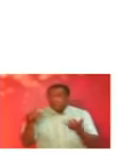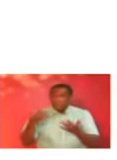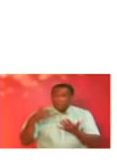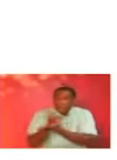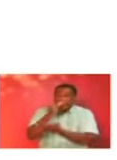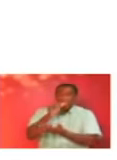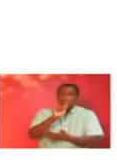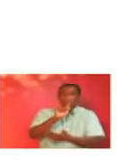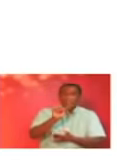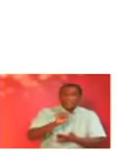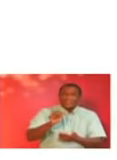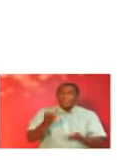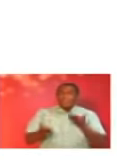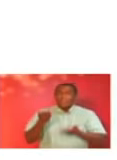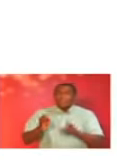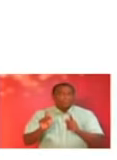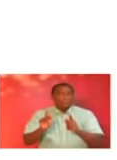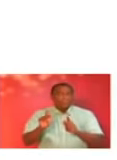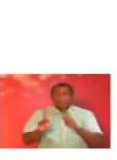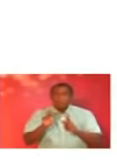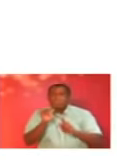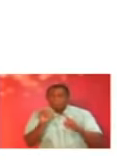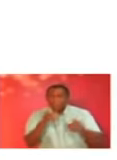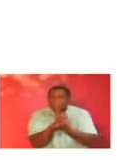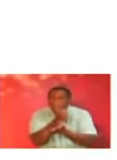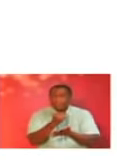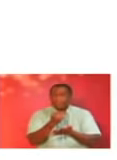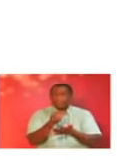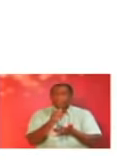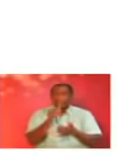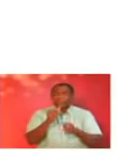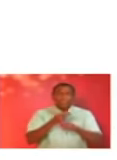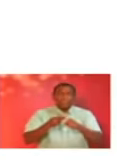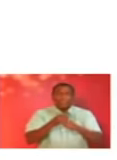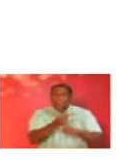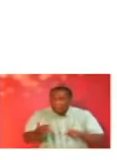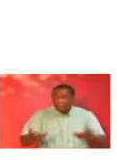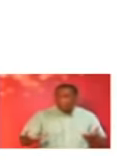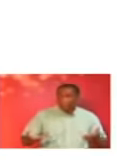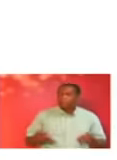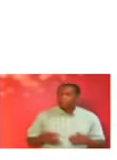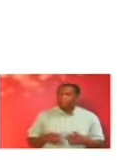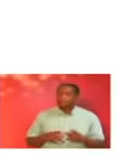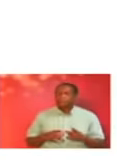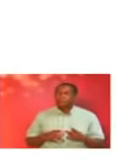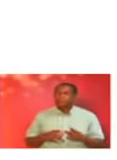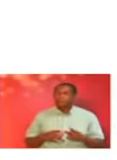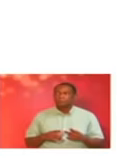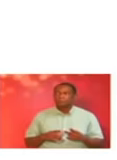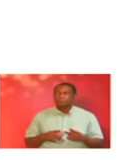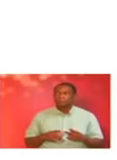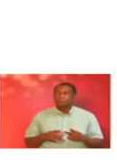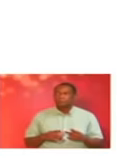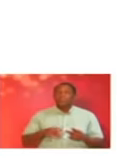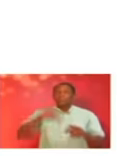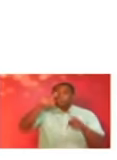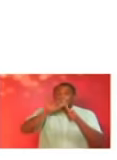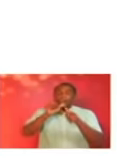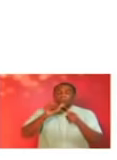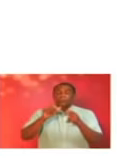here? And the second question is, when the retail sector was called out to be vaccinated through the